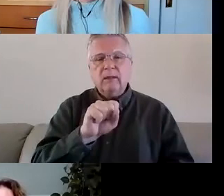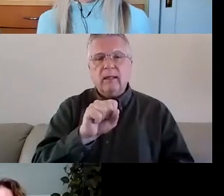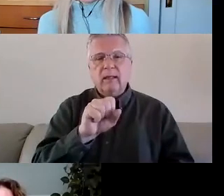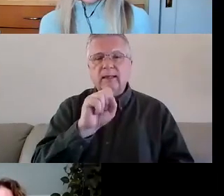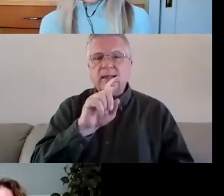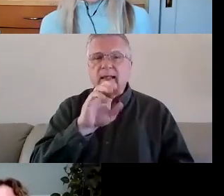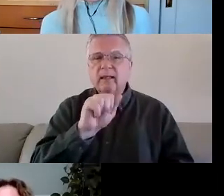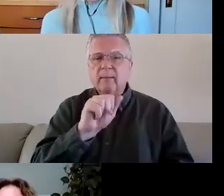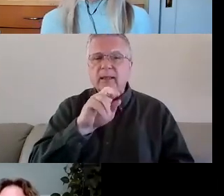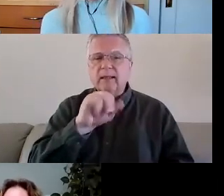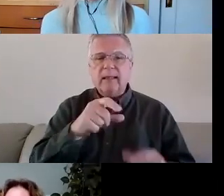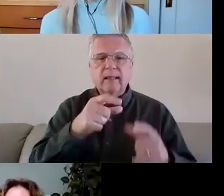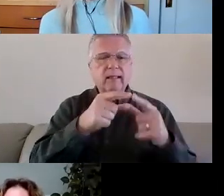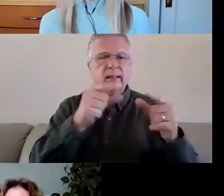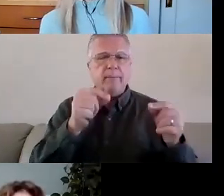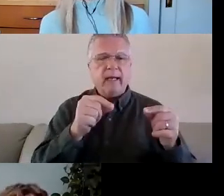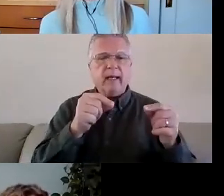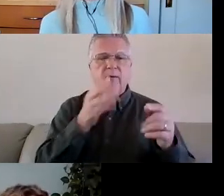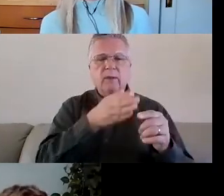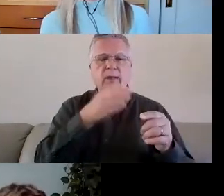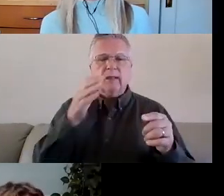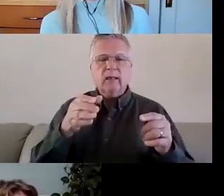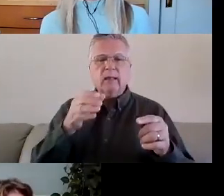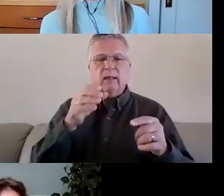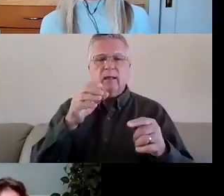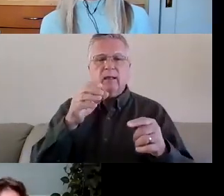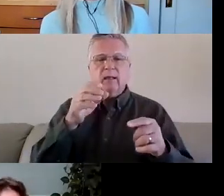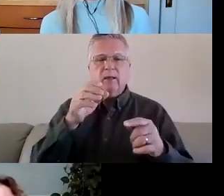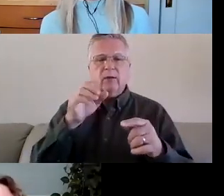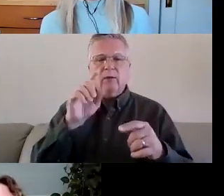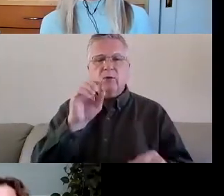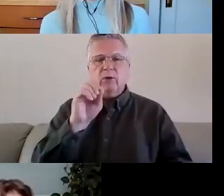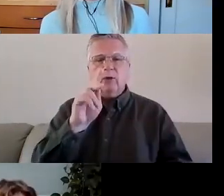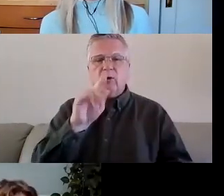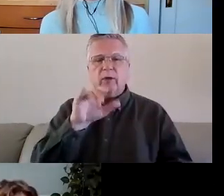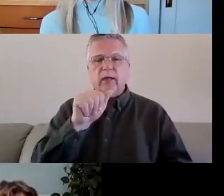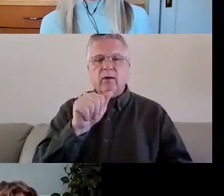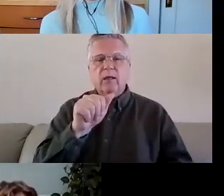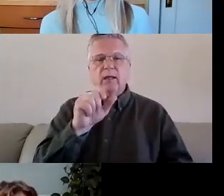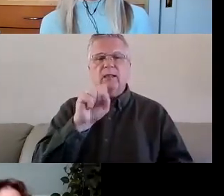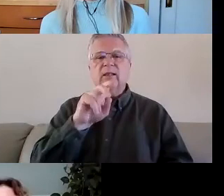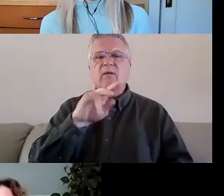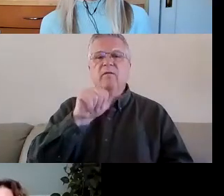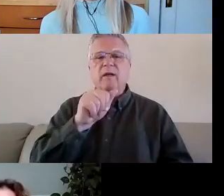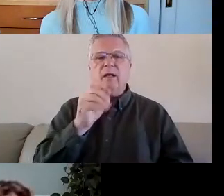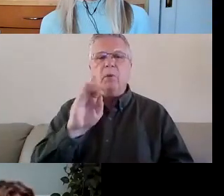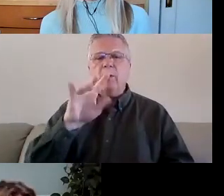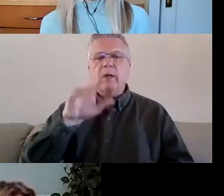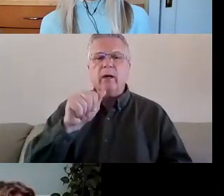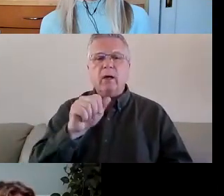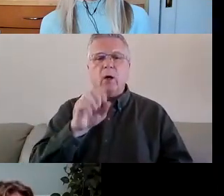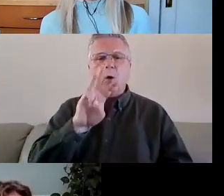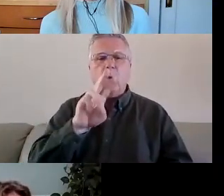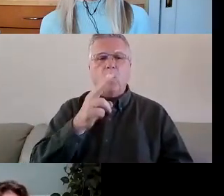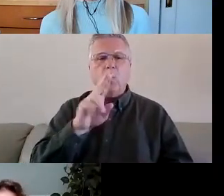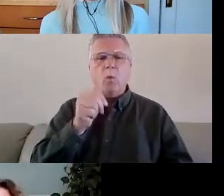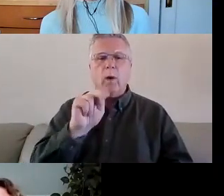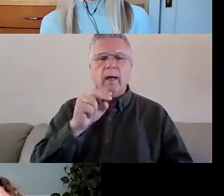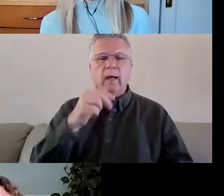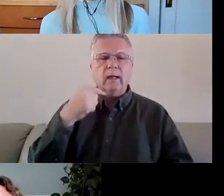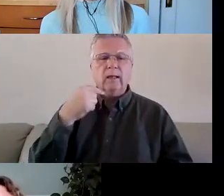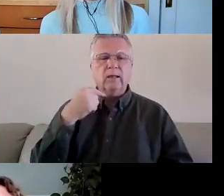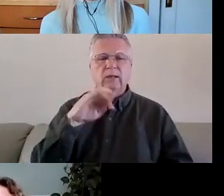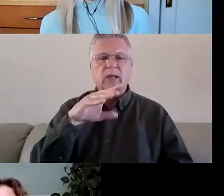City, Japan, which is adjacent to Tokyo, Sofia, Bulgaria, Wuhan, China, Da Nang,